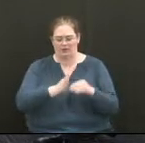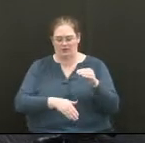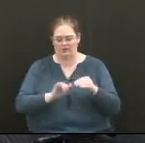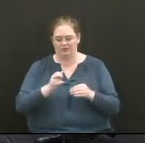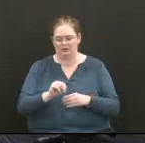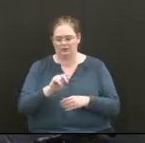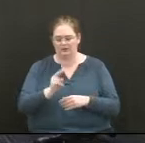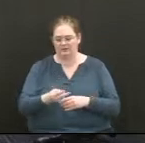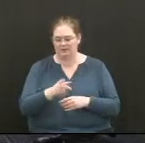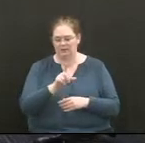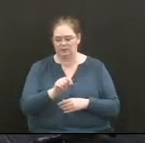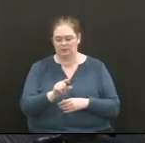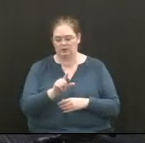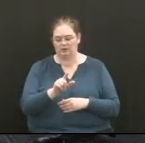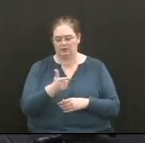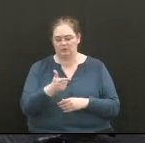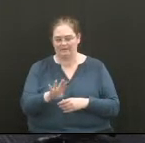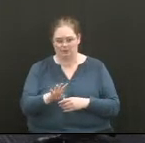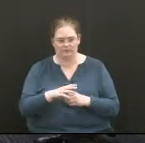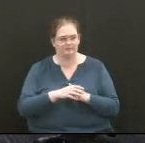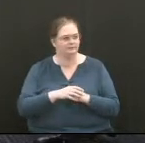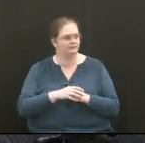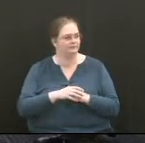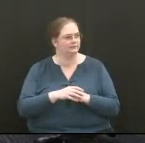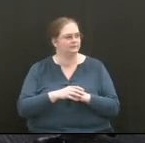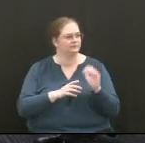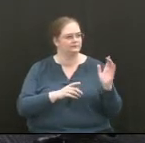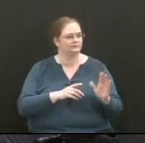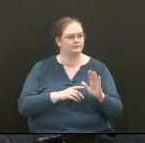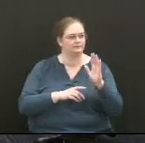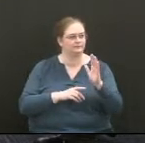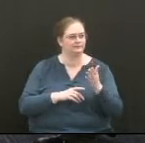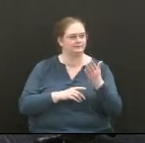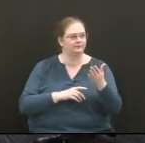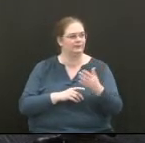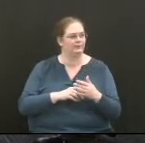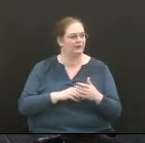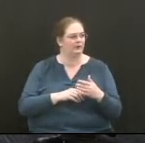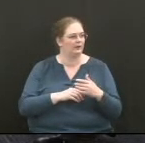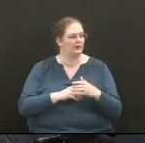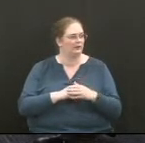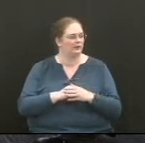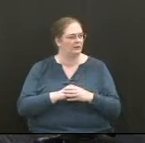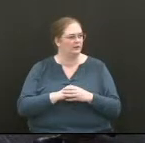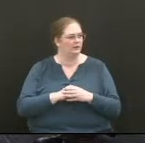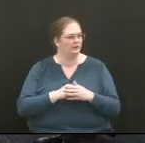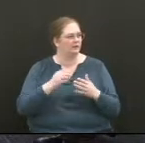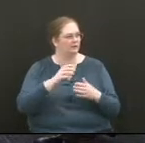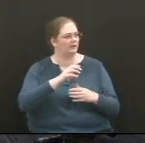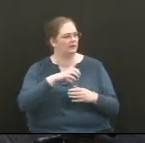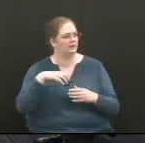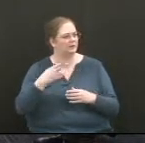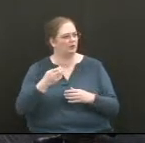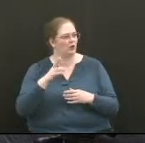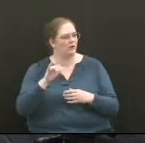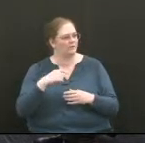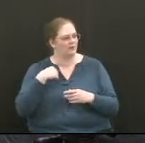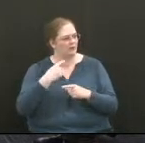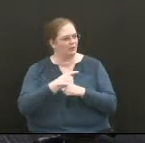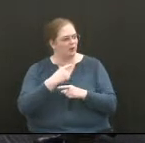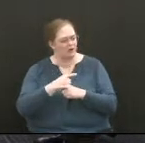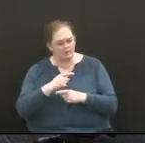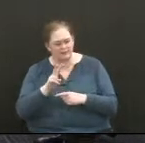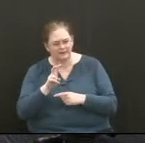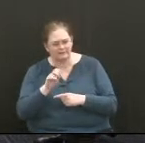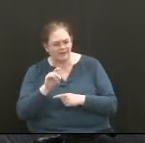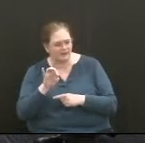2nd of January, 2024. Question. Mm-hmm. Yes, to Commissioner Harvey, have we properly vetted that